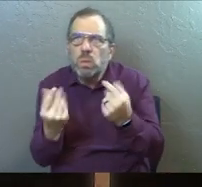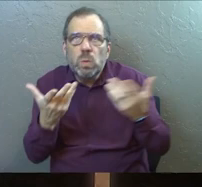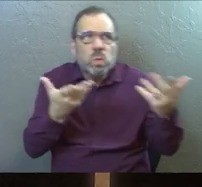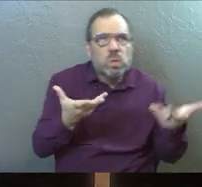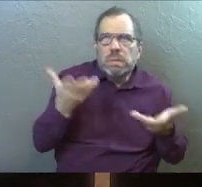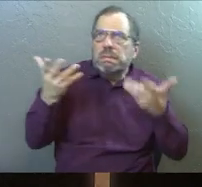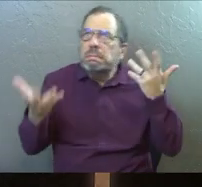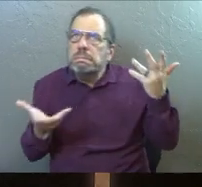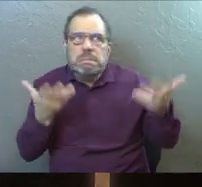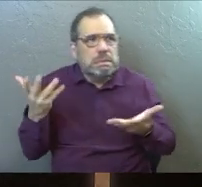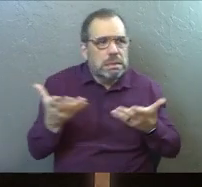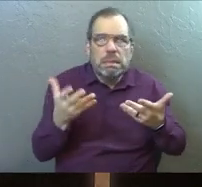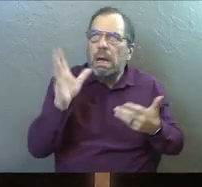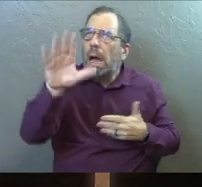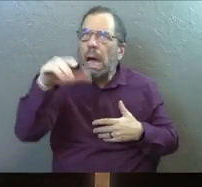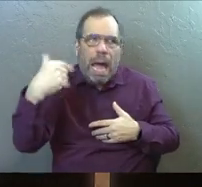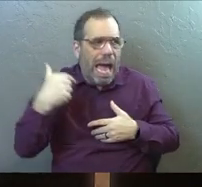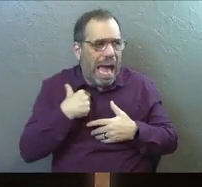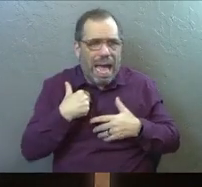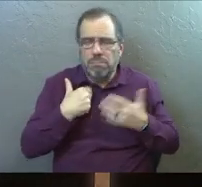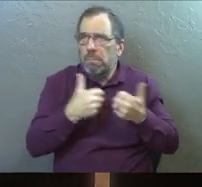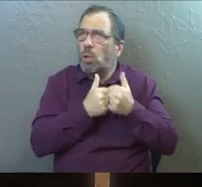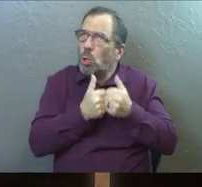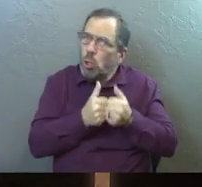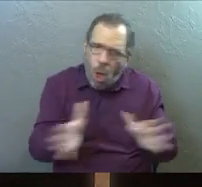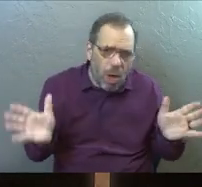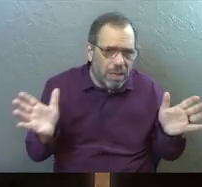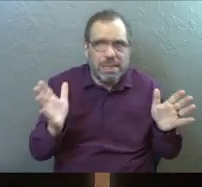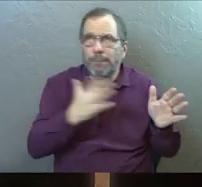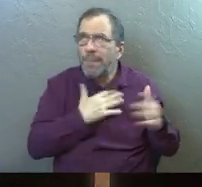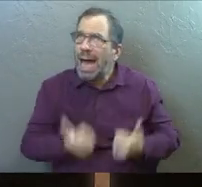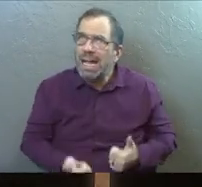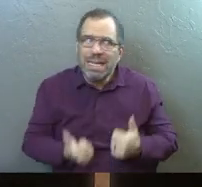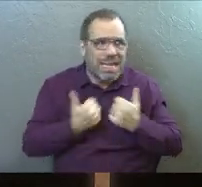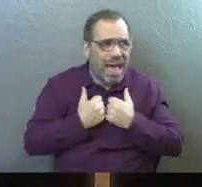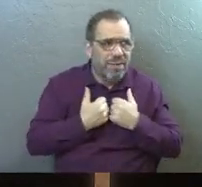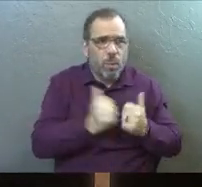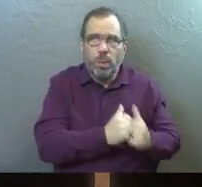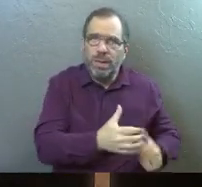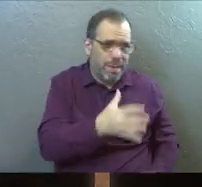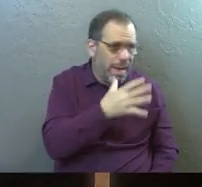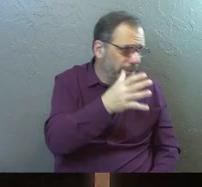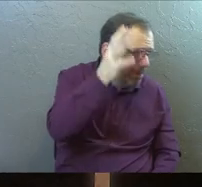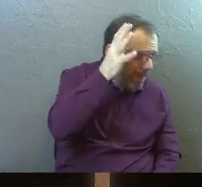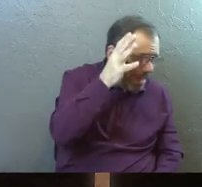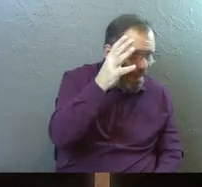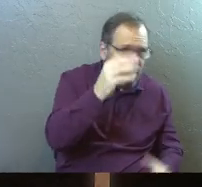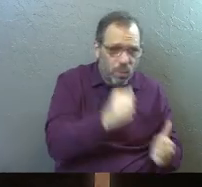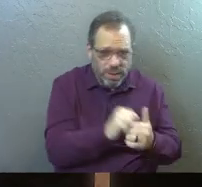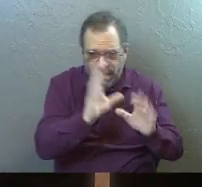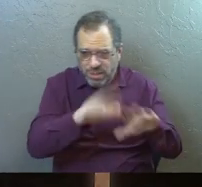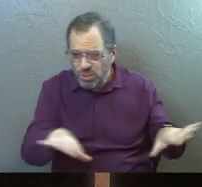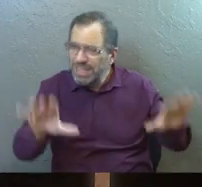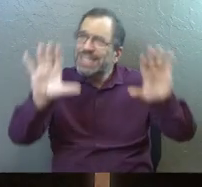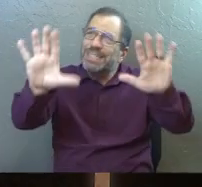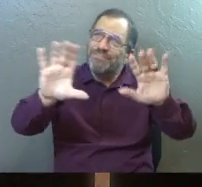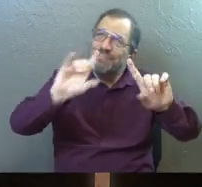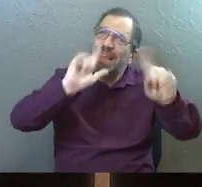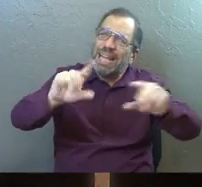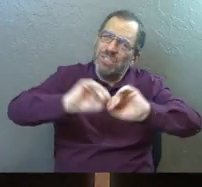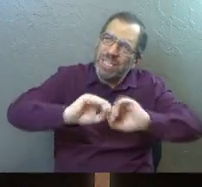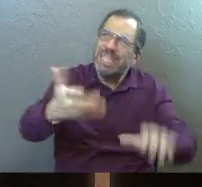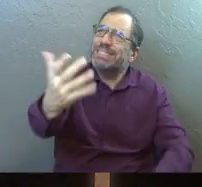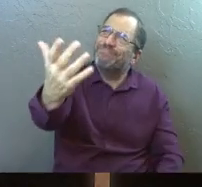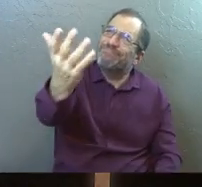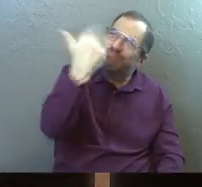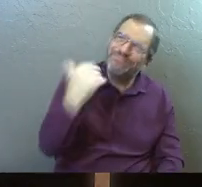to go. Or God, I'm just absolutely lost at this section in my life with my parenting or whatever else. I just need an answer or clarity